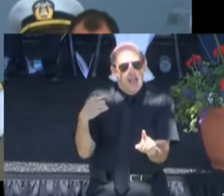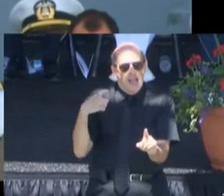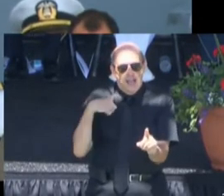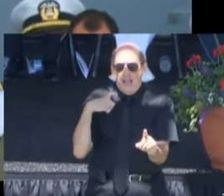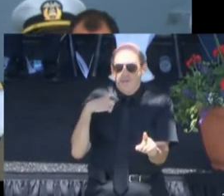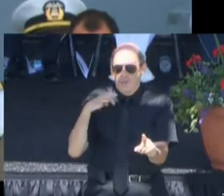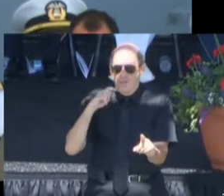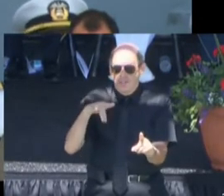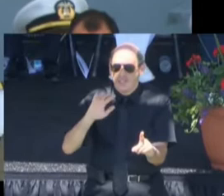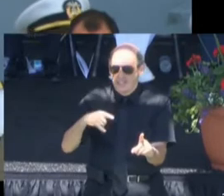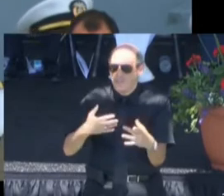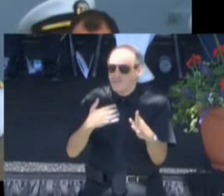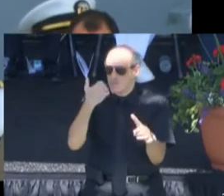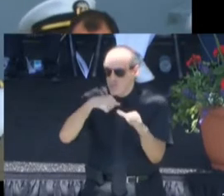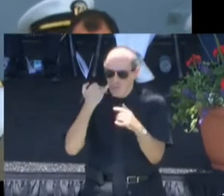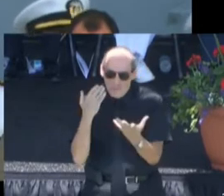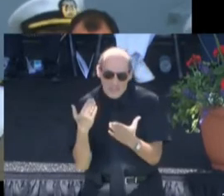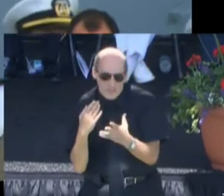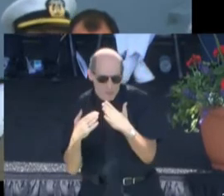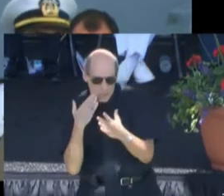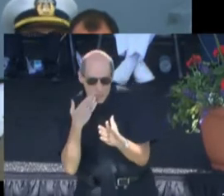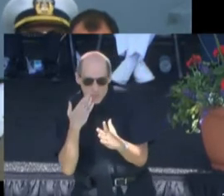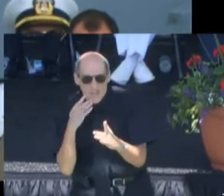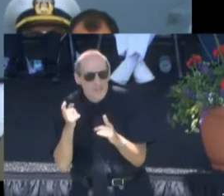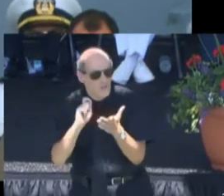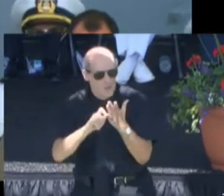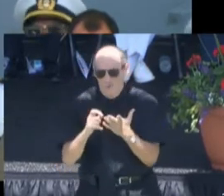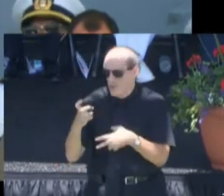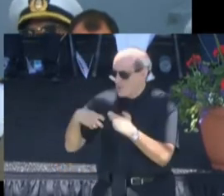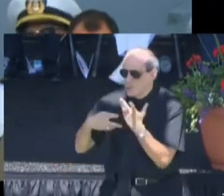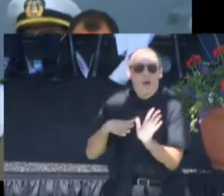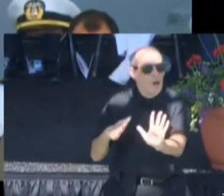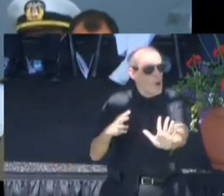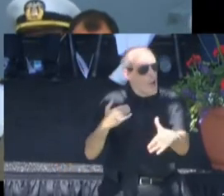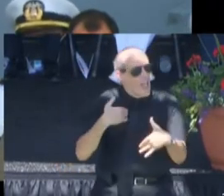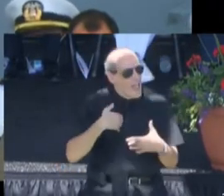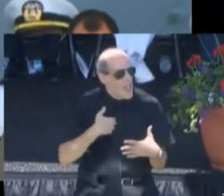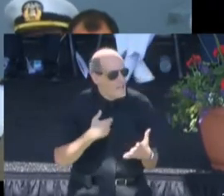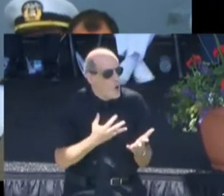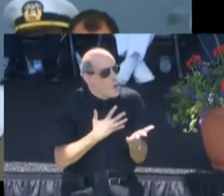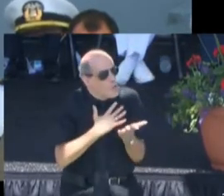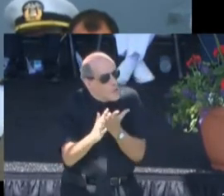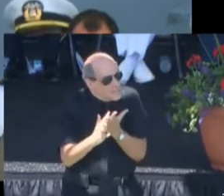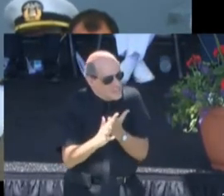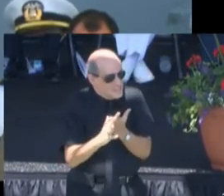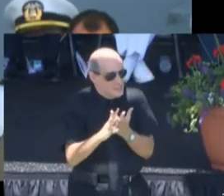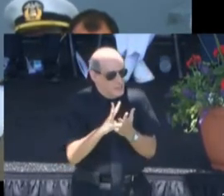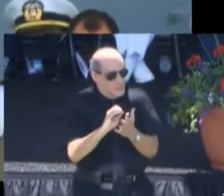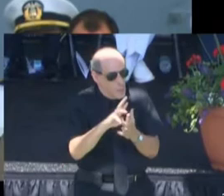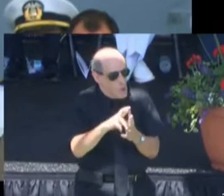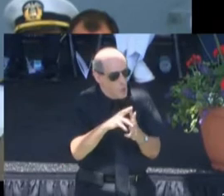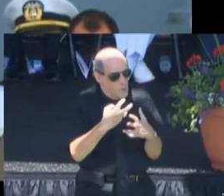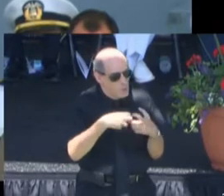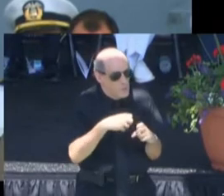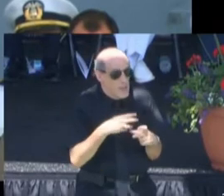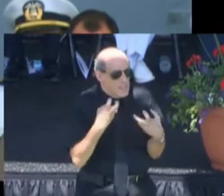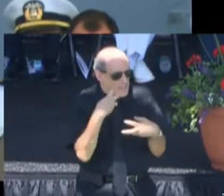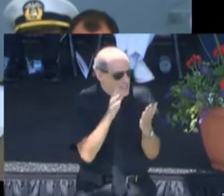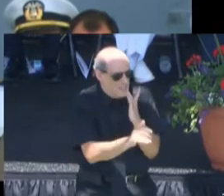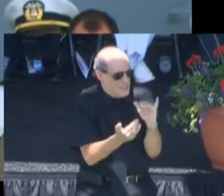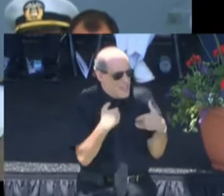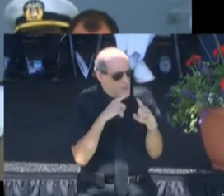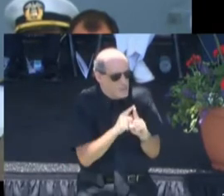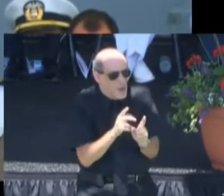here, he's probably going to remember this. He said, well, what's the problem? And he said, well, I have a waste heat boiler problem, and it isn't that I don't have the skill set. I don't have